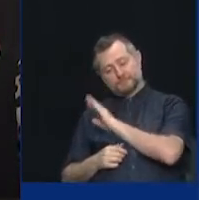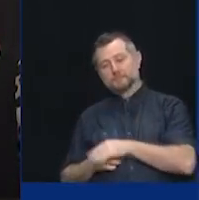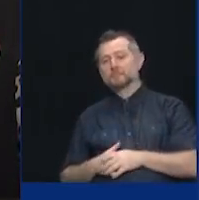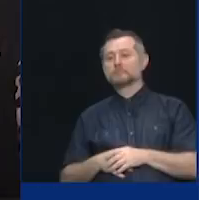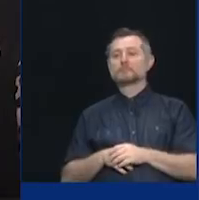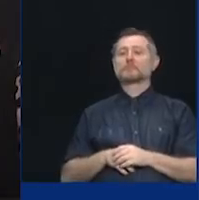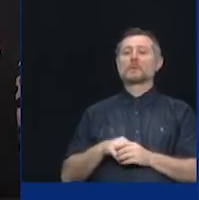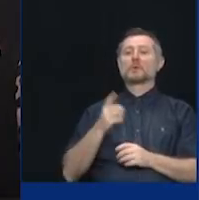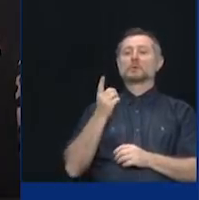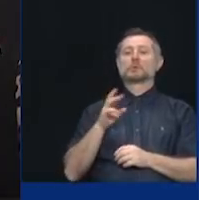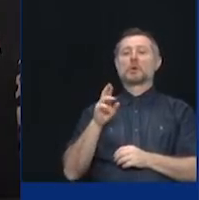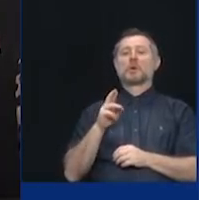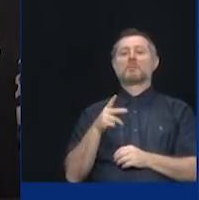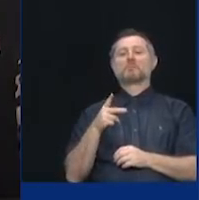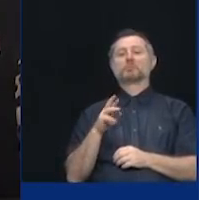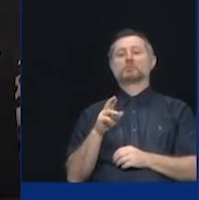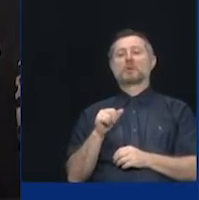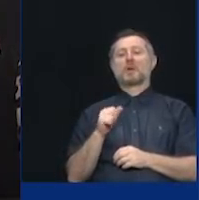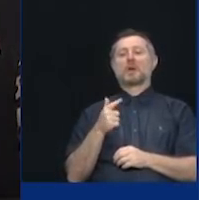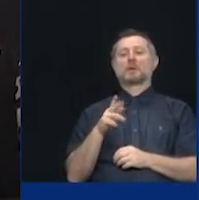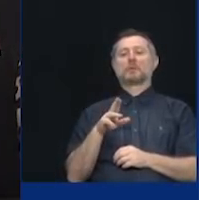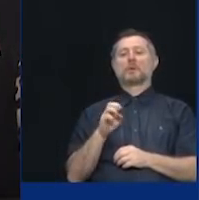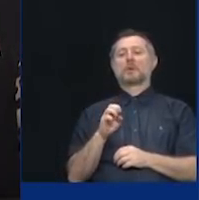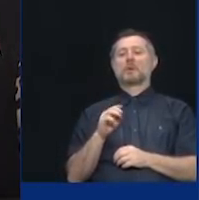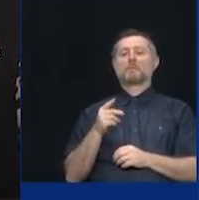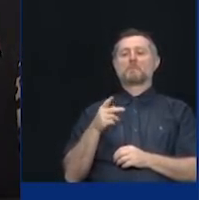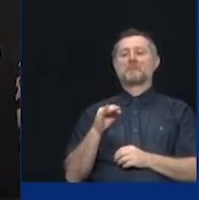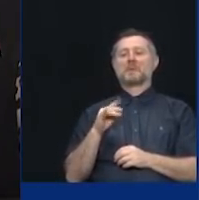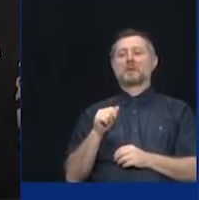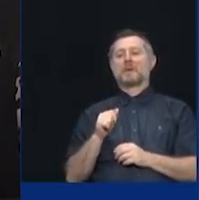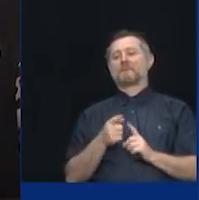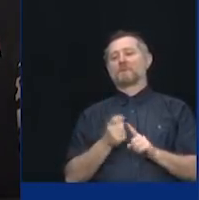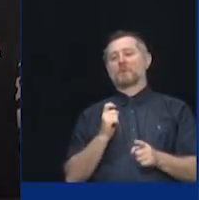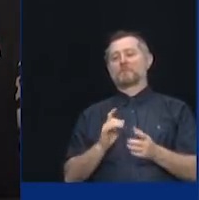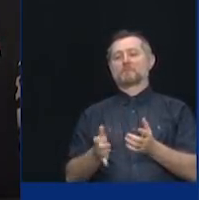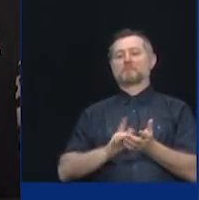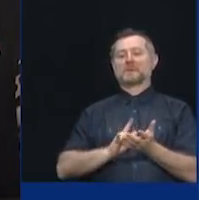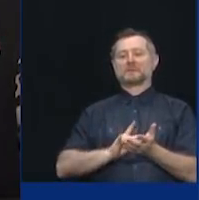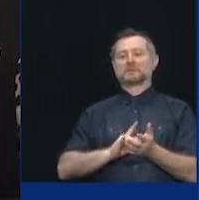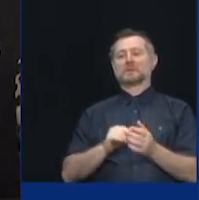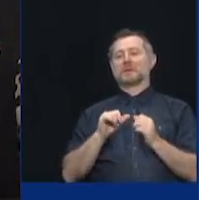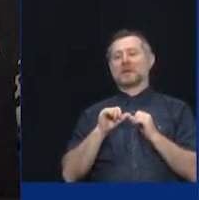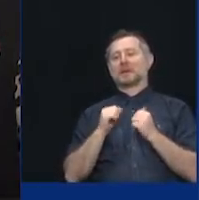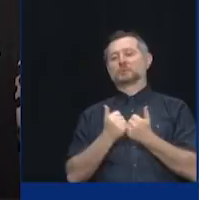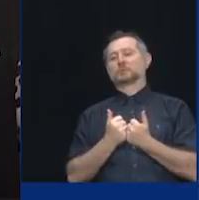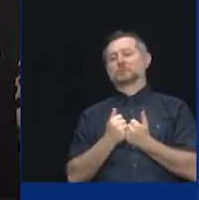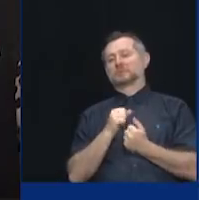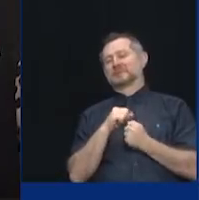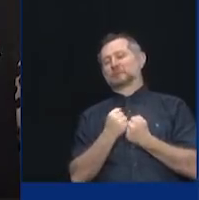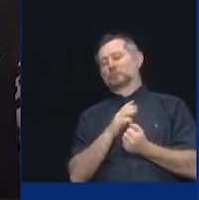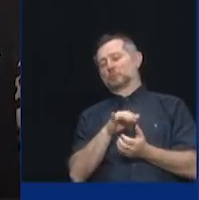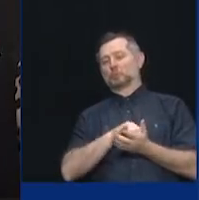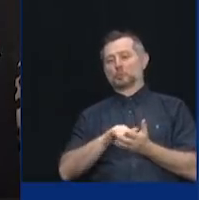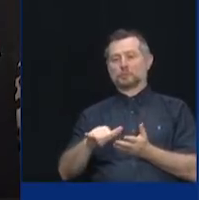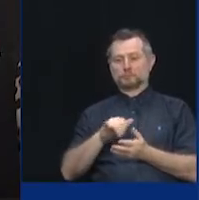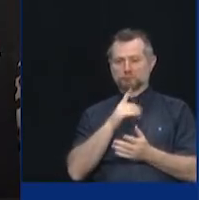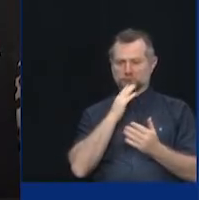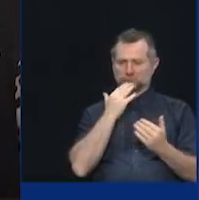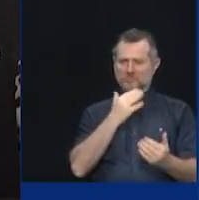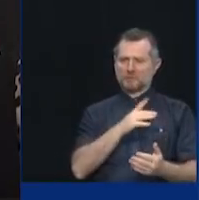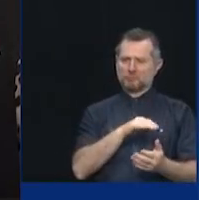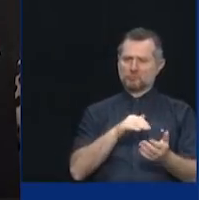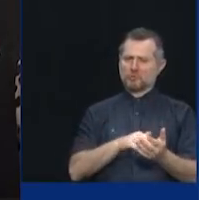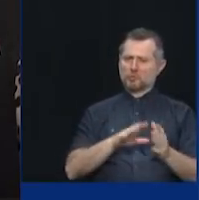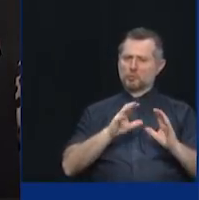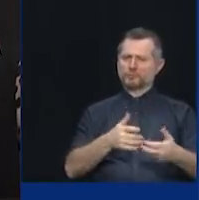Medical Society of New York State, thank you. Thank you. What the doctors did was extraordinary.